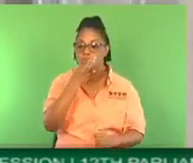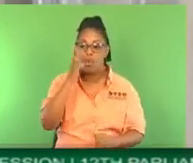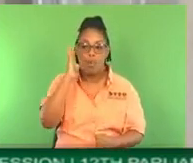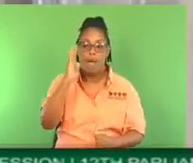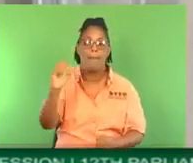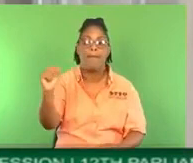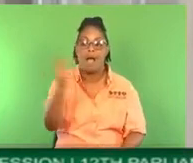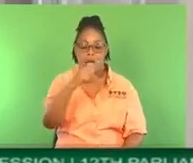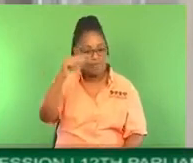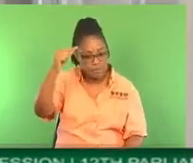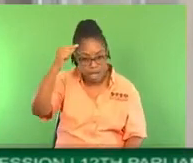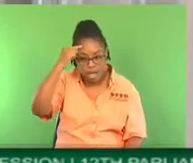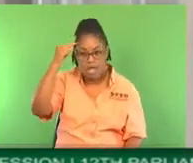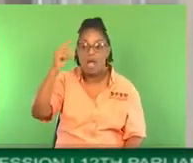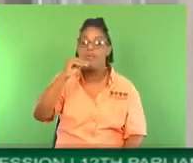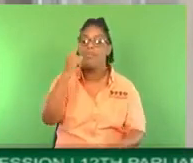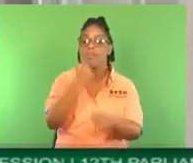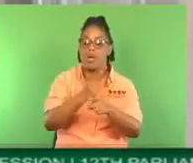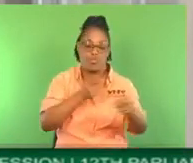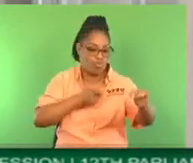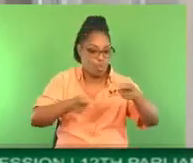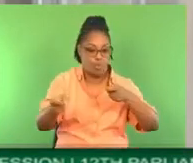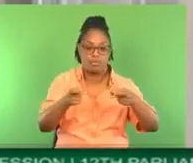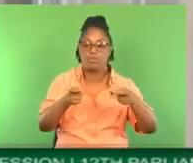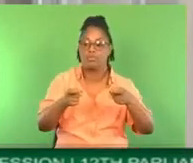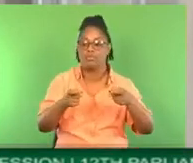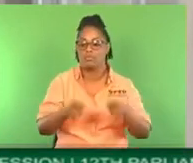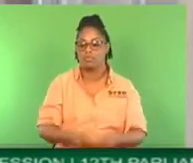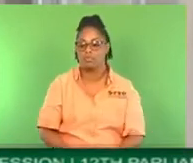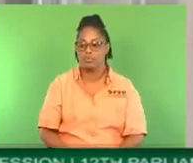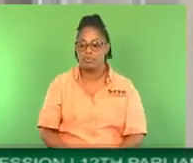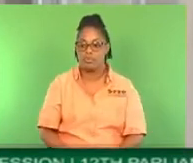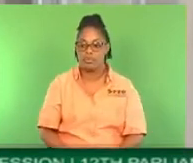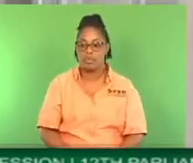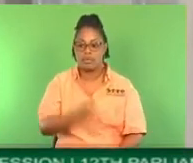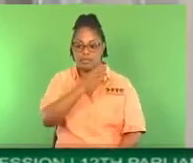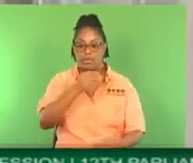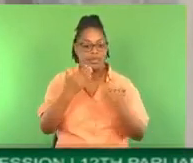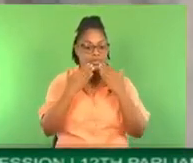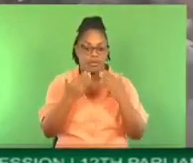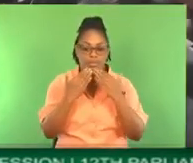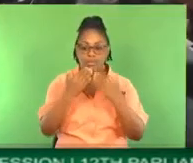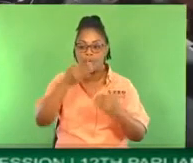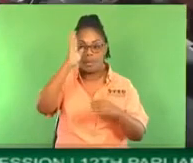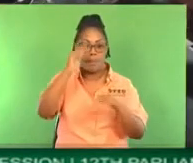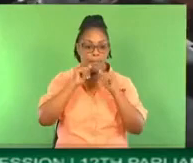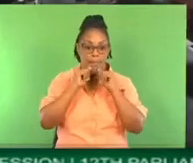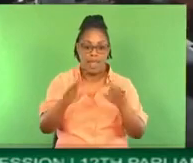and good governance shall return. Madam Speaker, with these few words, I thank you. God bless.